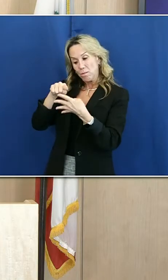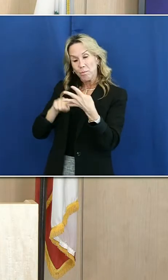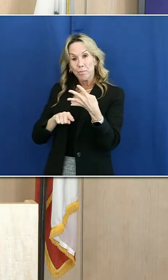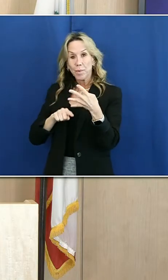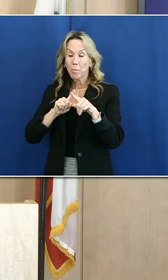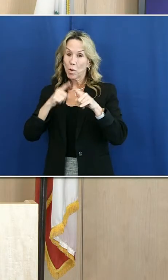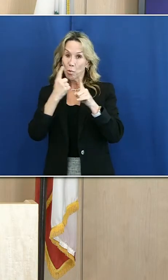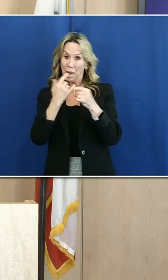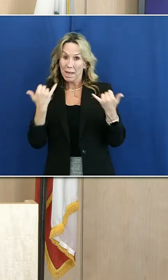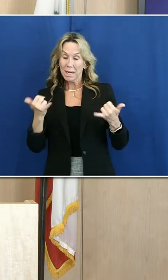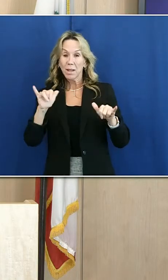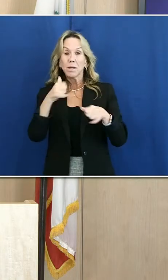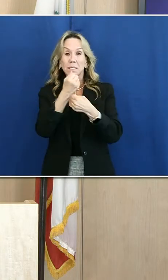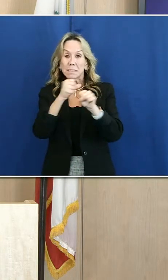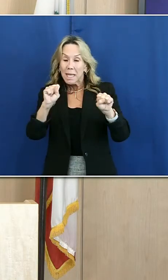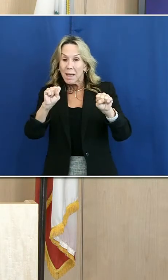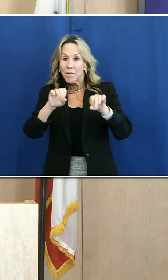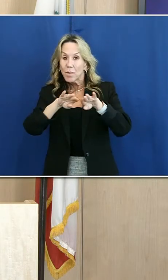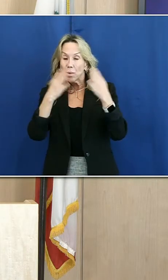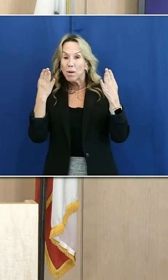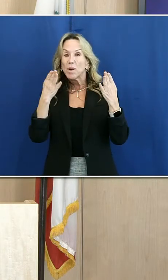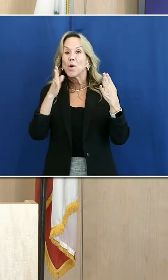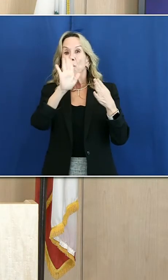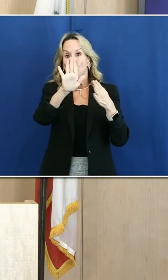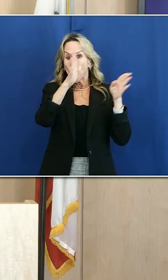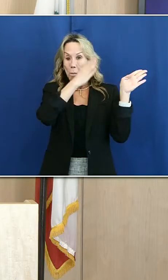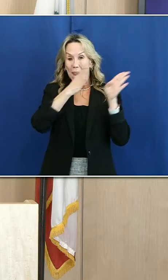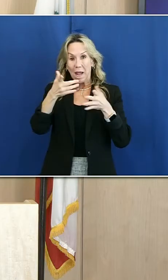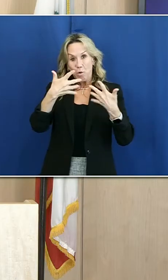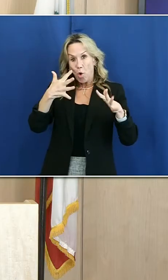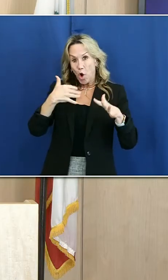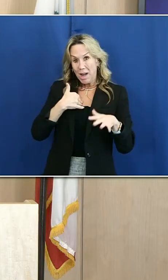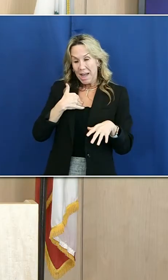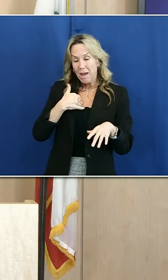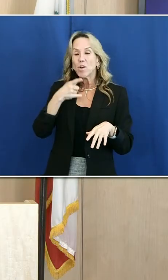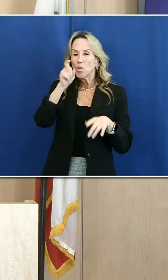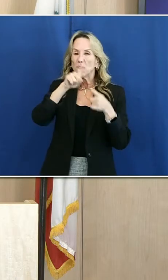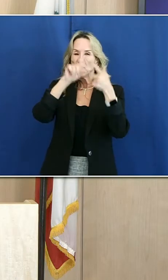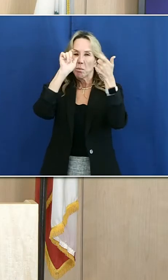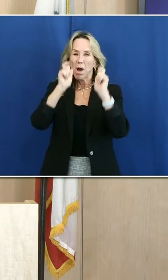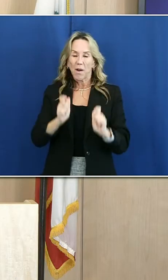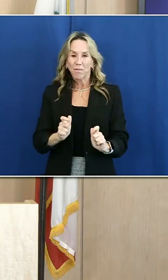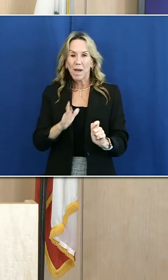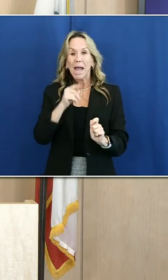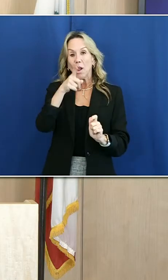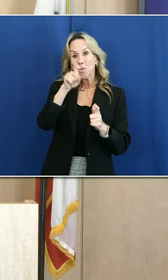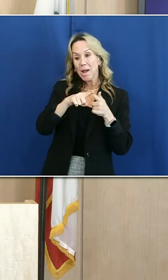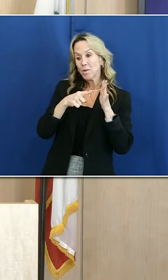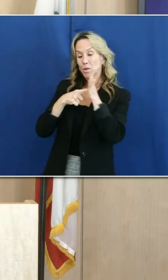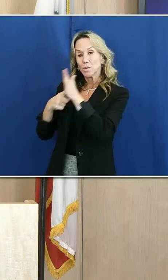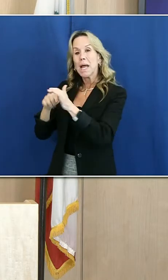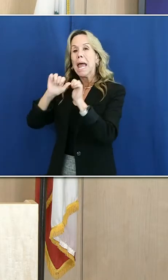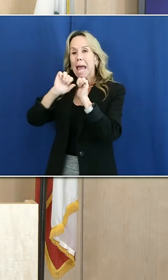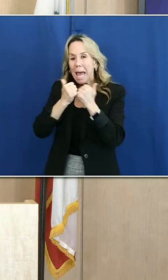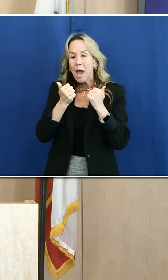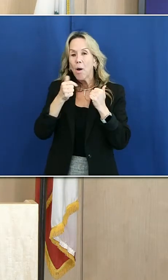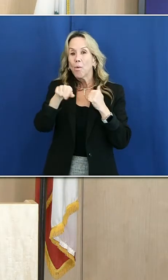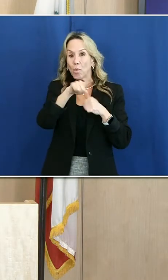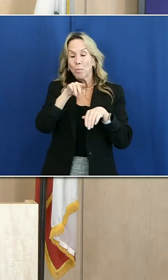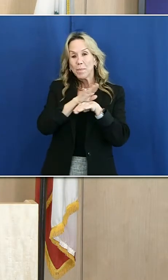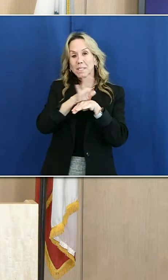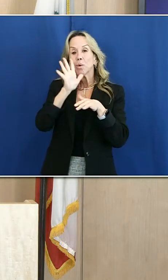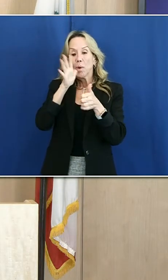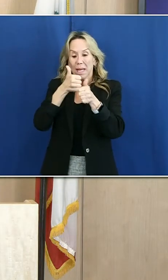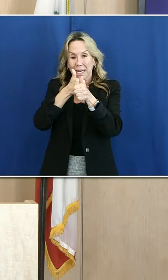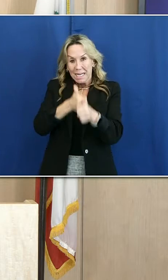safe reopening plans, you need to modify those and express on those plans how you're going to adhere to the requirements that came